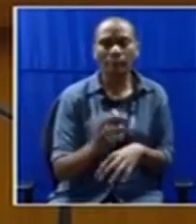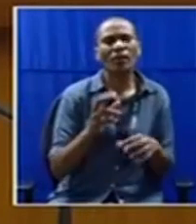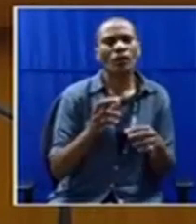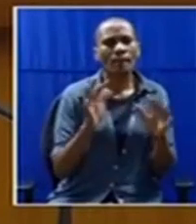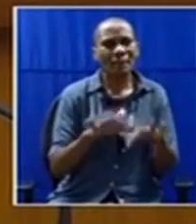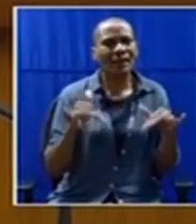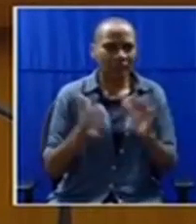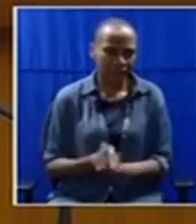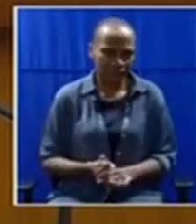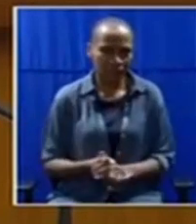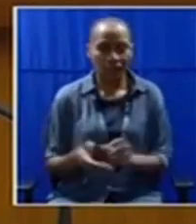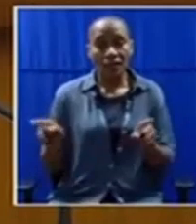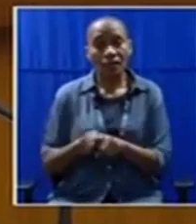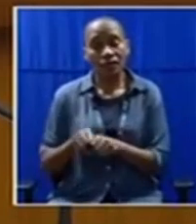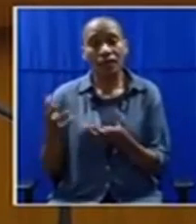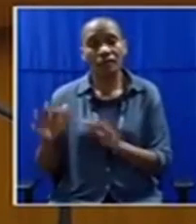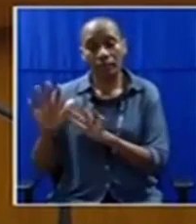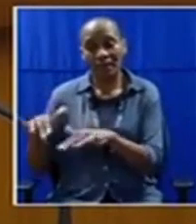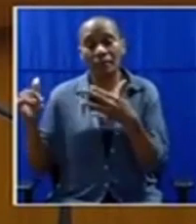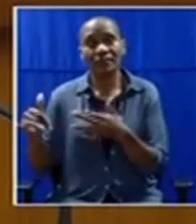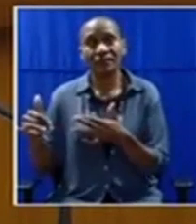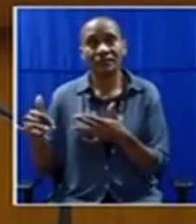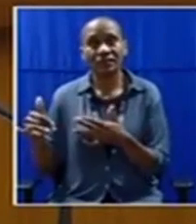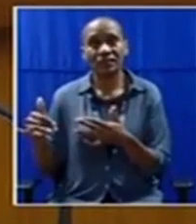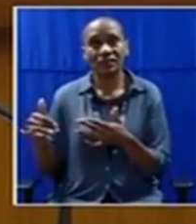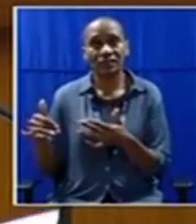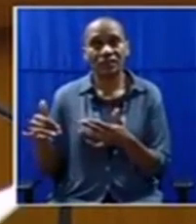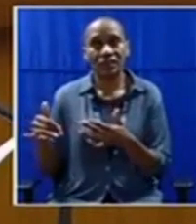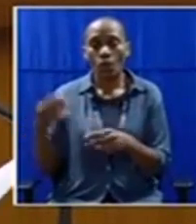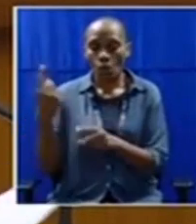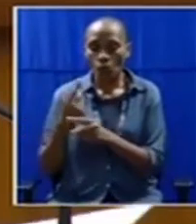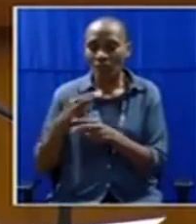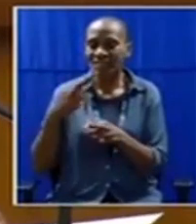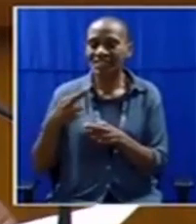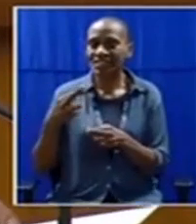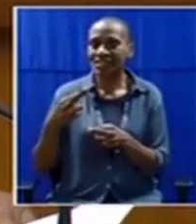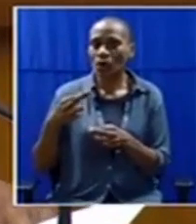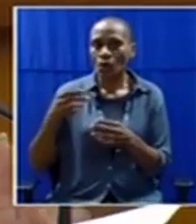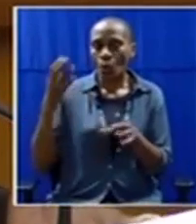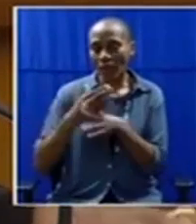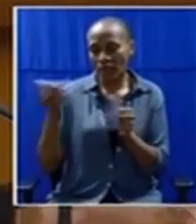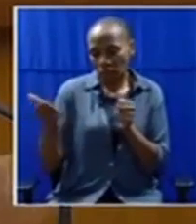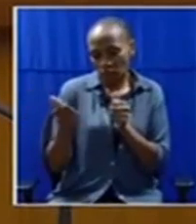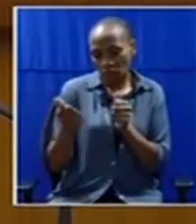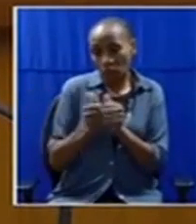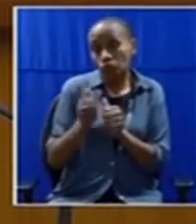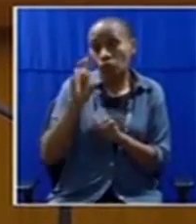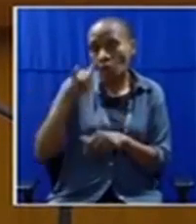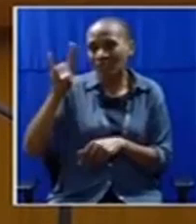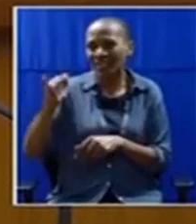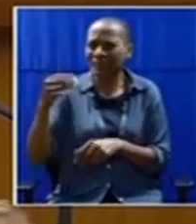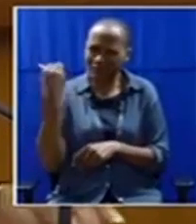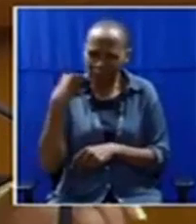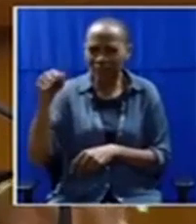institution is also forced into leasing space from nearing hotels at exorbitant costs. The discussion around